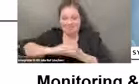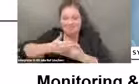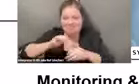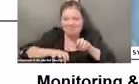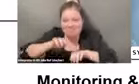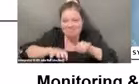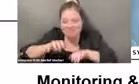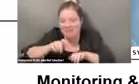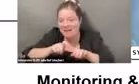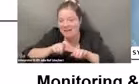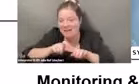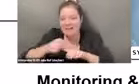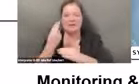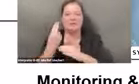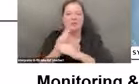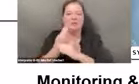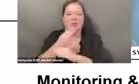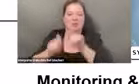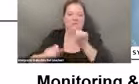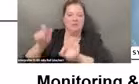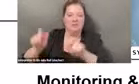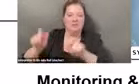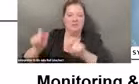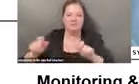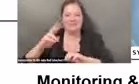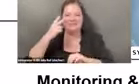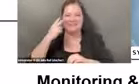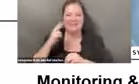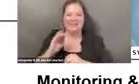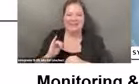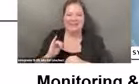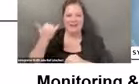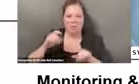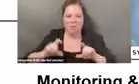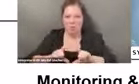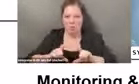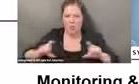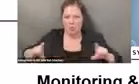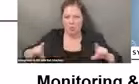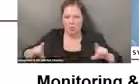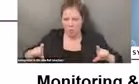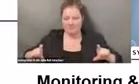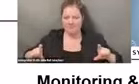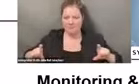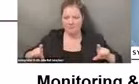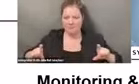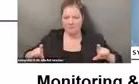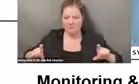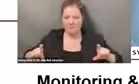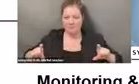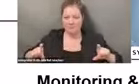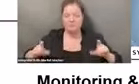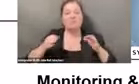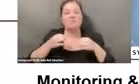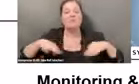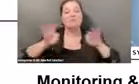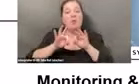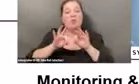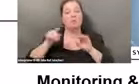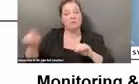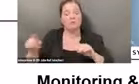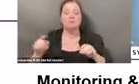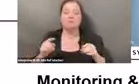basement of the Web Accessibility Directive because they need to have accessible digital contents